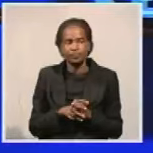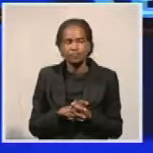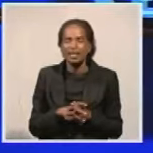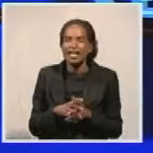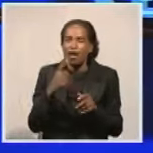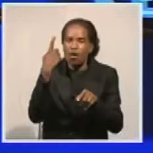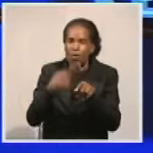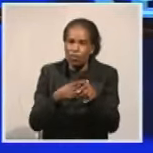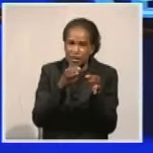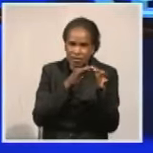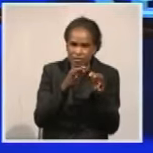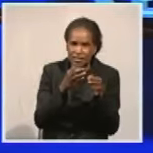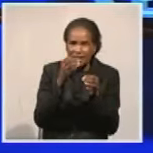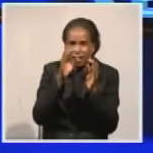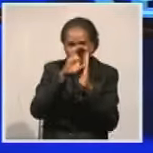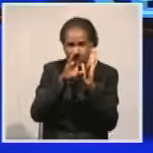anticipatory.